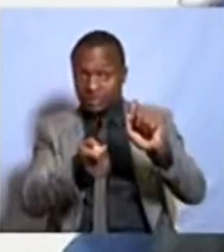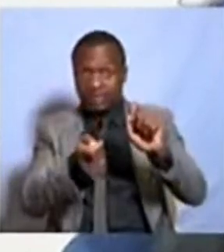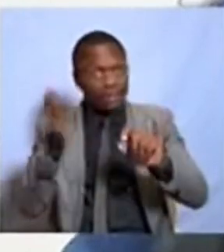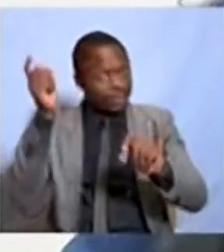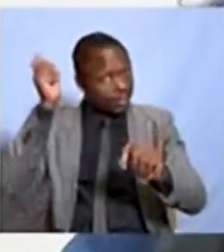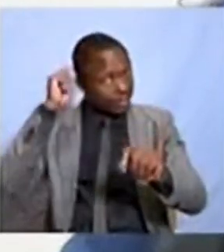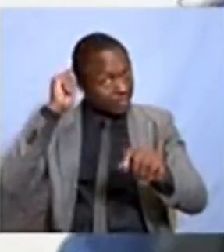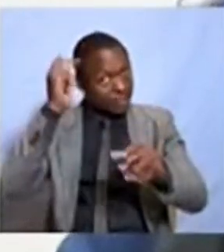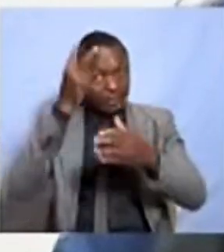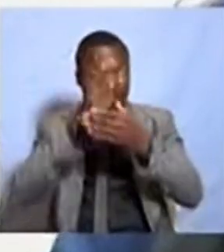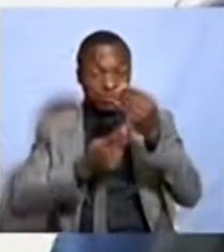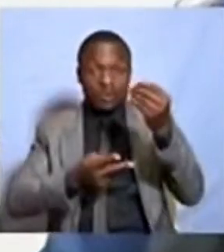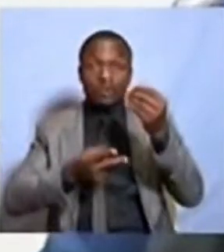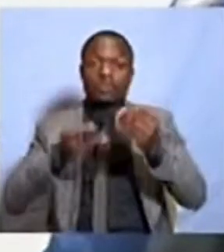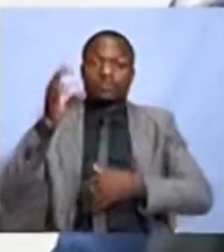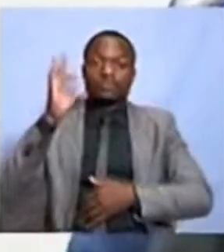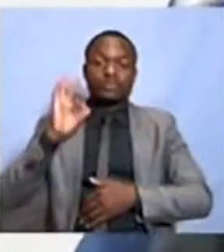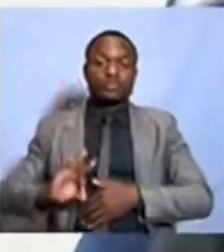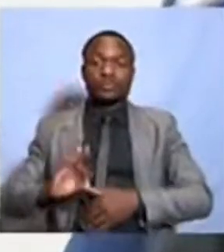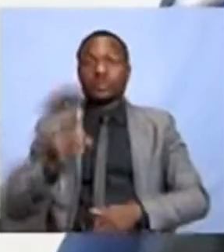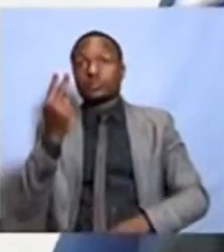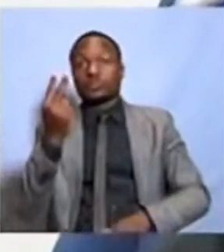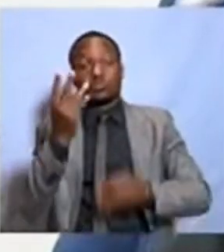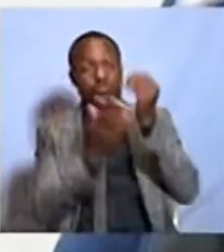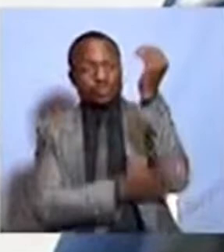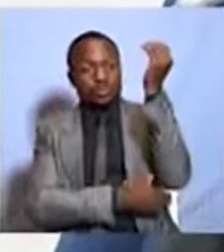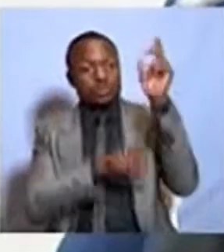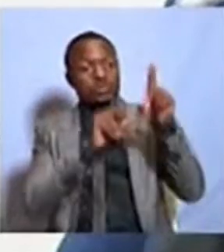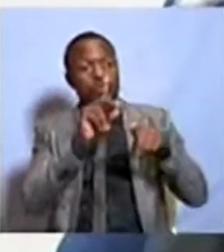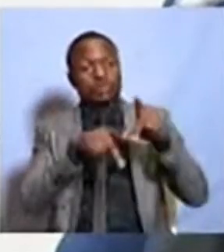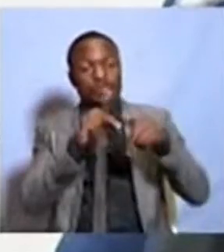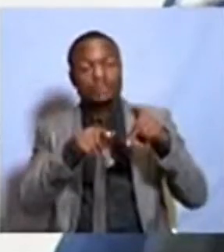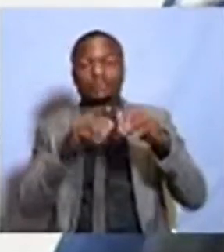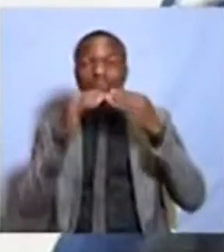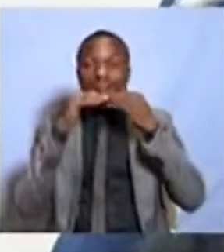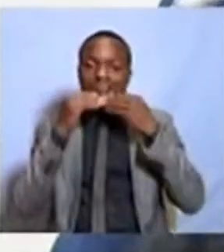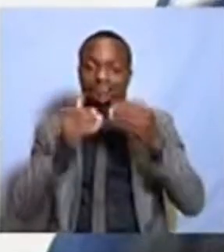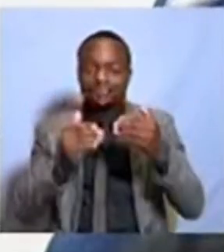of both beneficiaries, because they're looking at two poor people. Thank you.